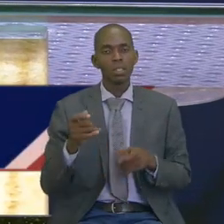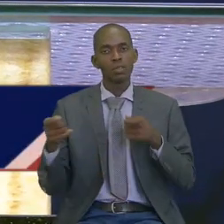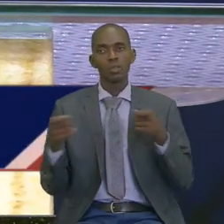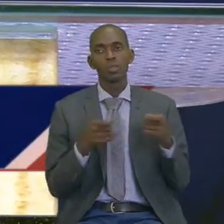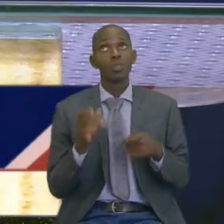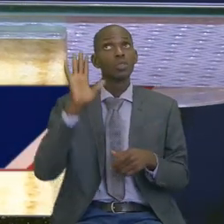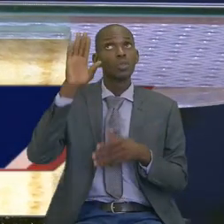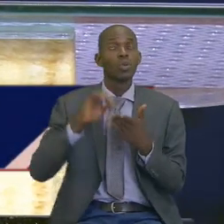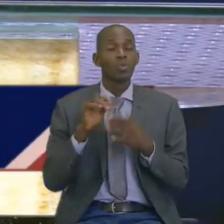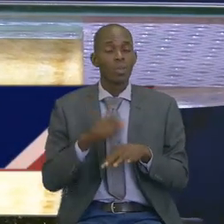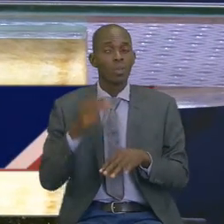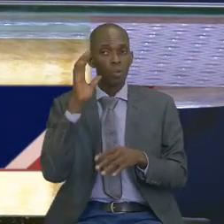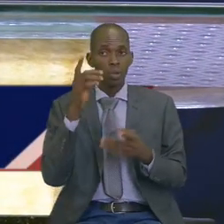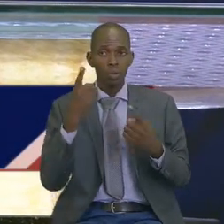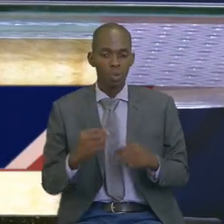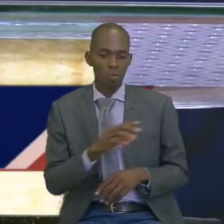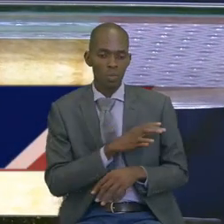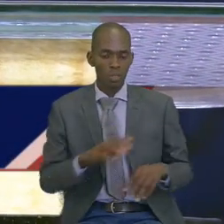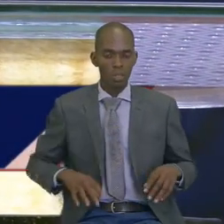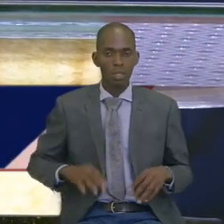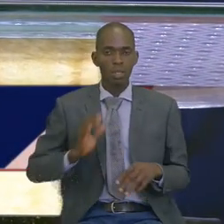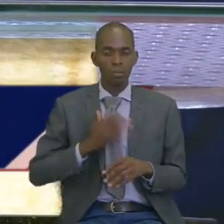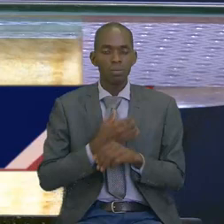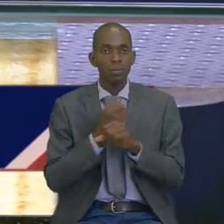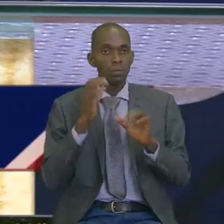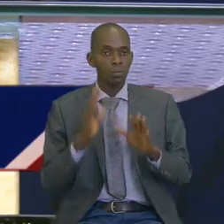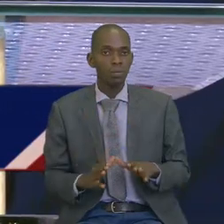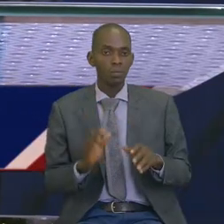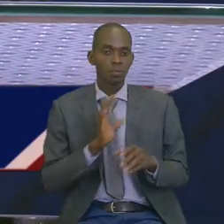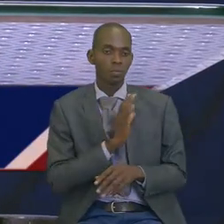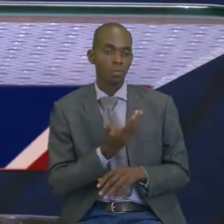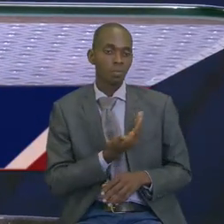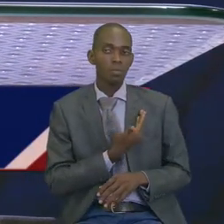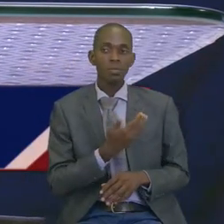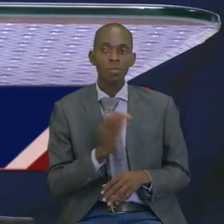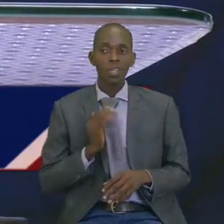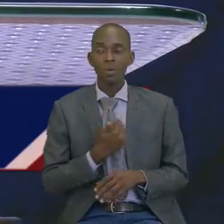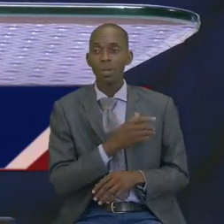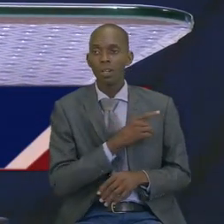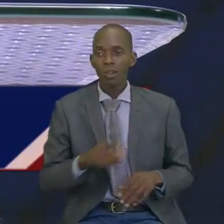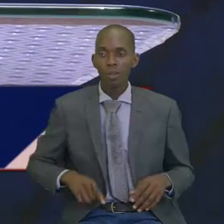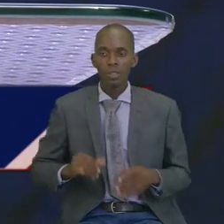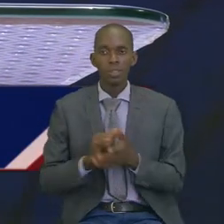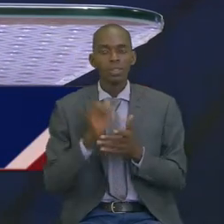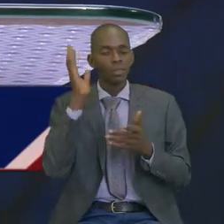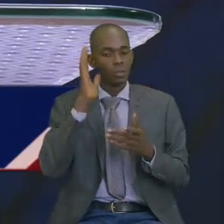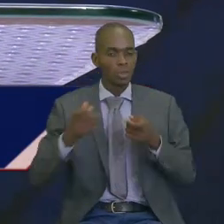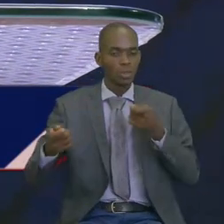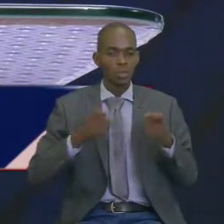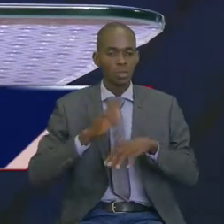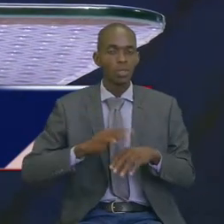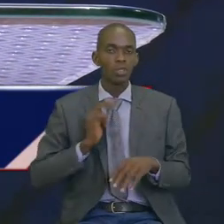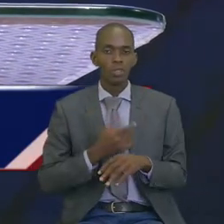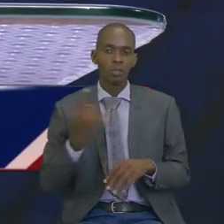And that is standing for Christ, our Savior, our Lord, the one that will reign on all the kingdoms of the earth forever